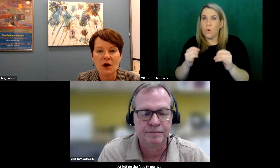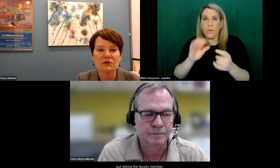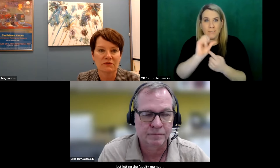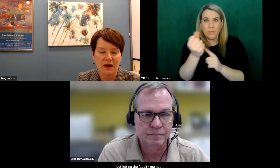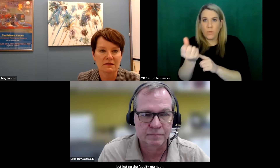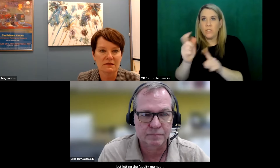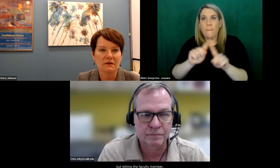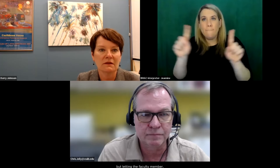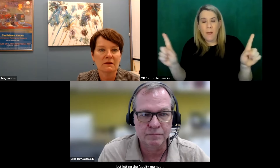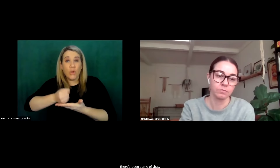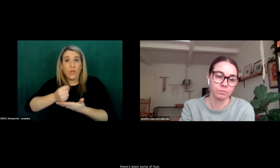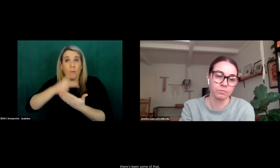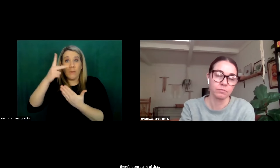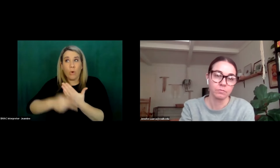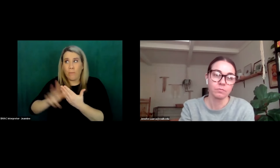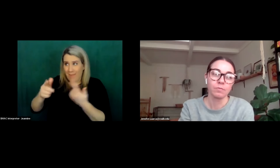member know trends.